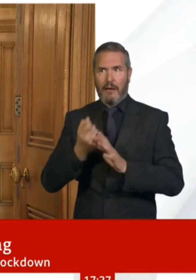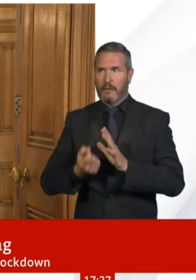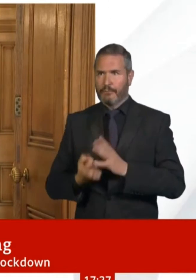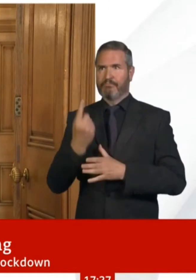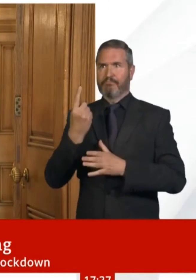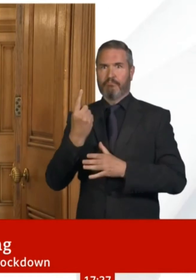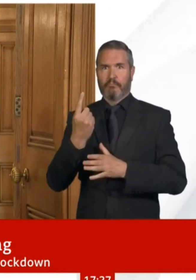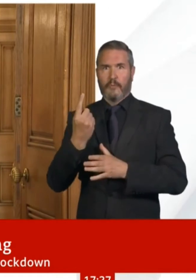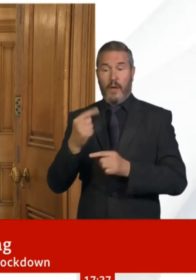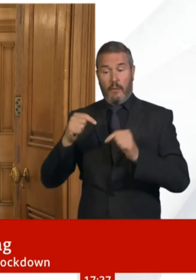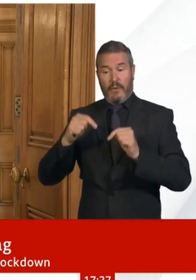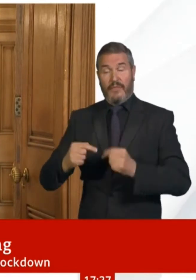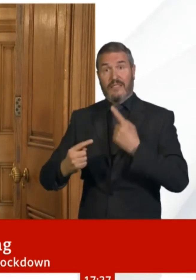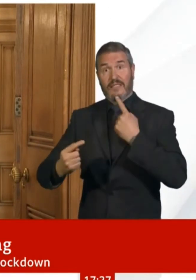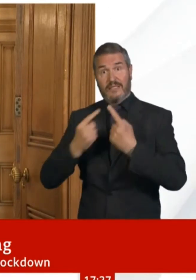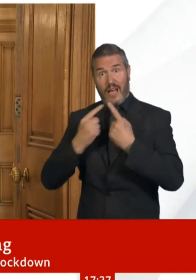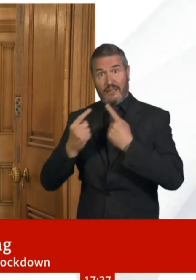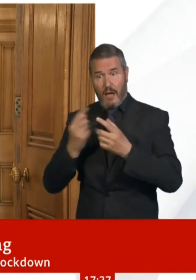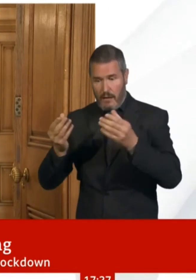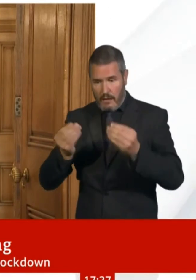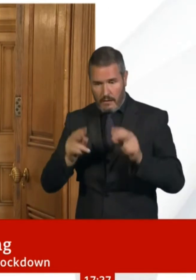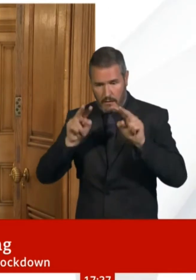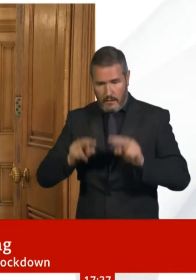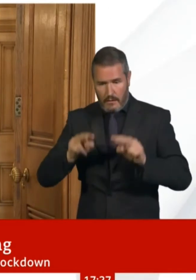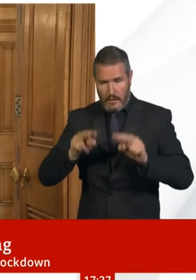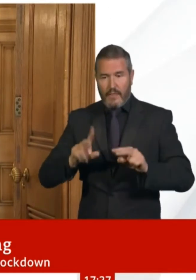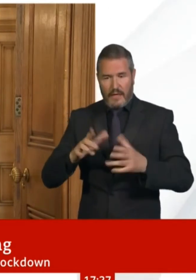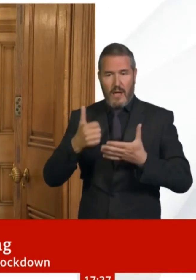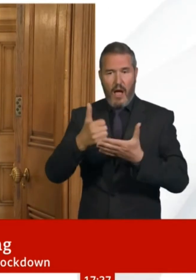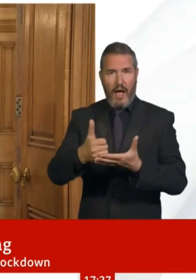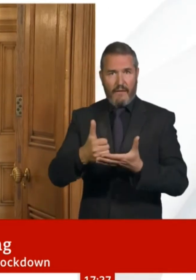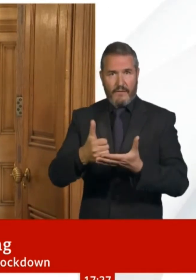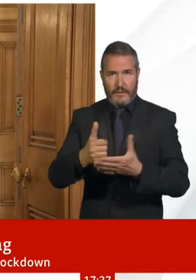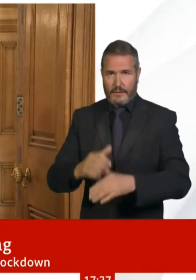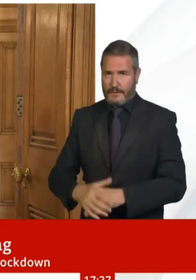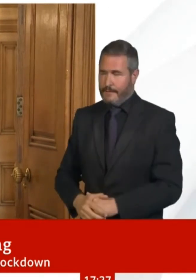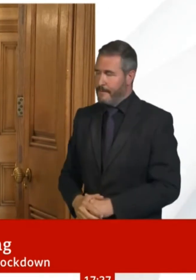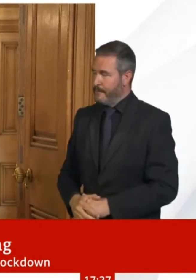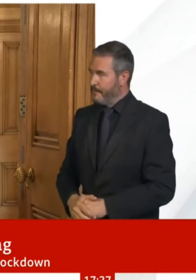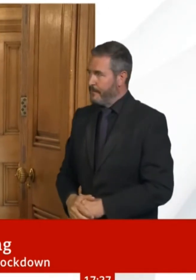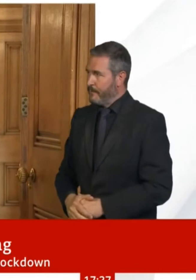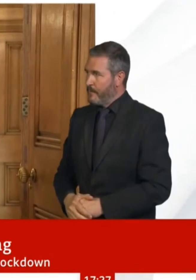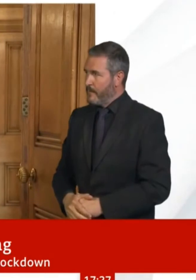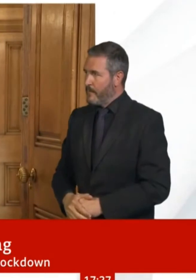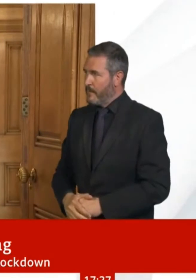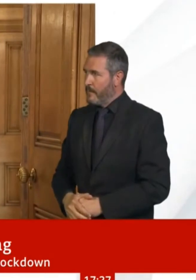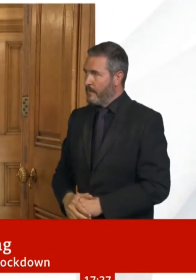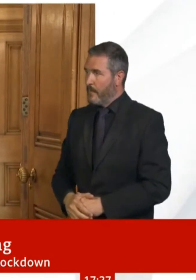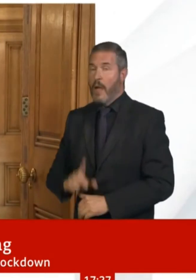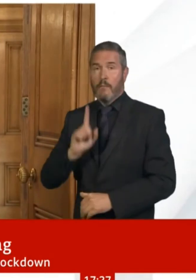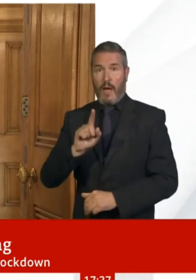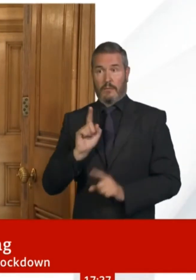analysis of the data in the way you described. And on your second point, and I'll certainly let Patrick and Chris